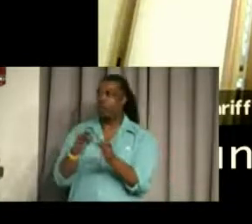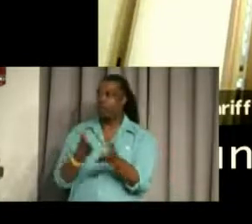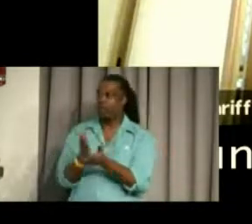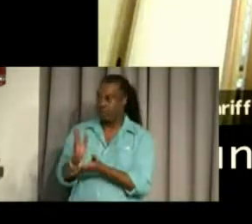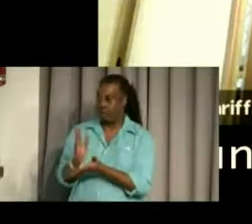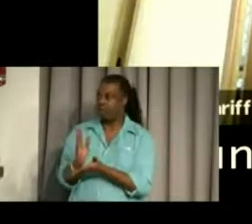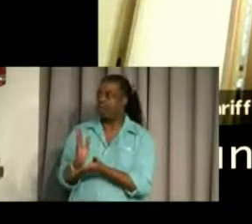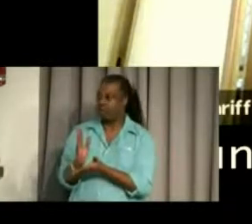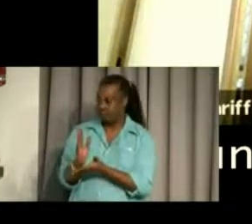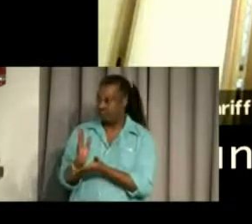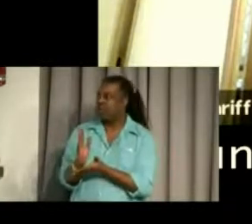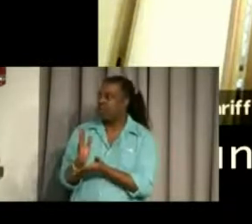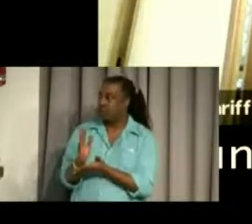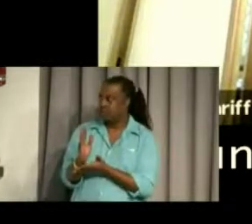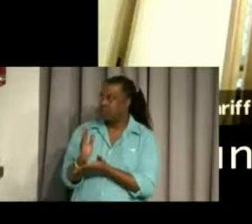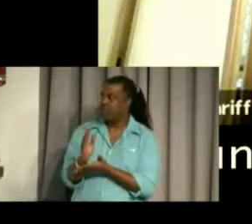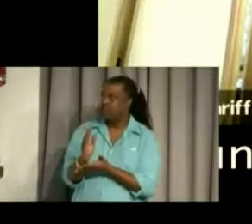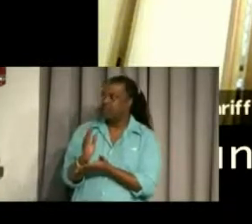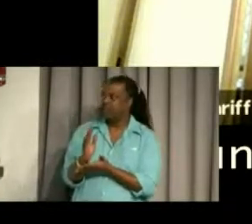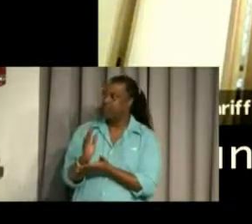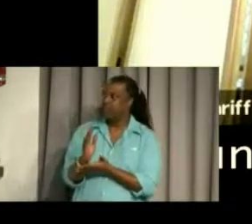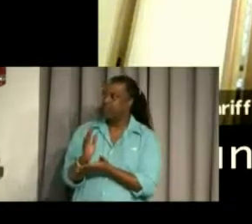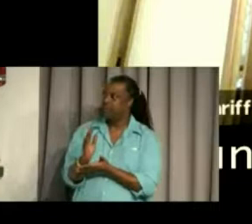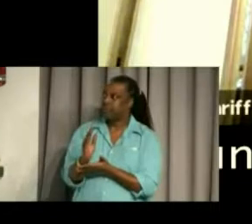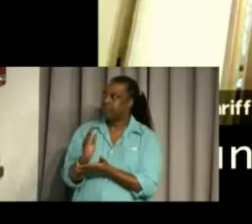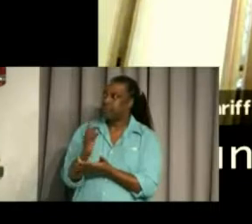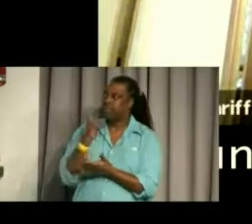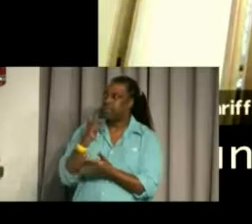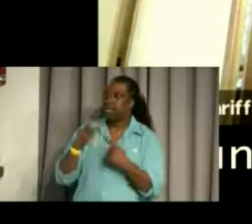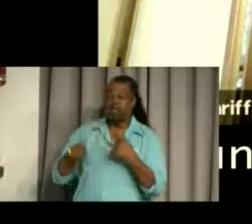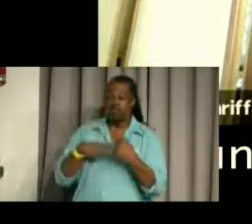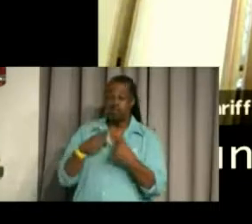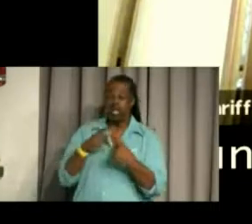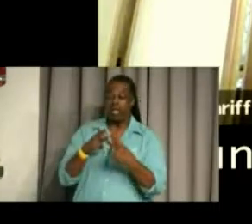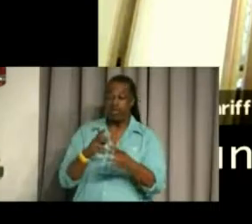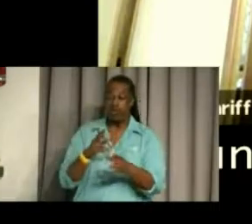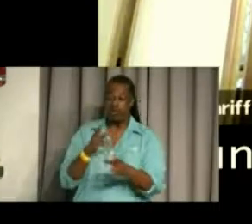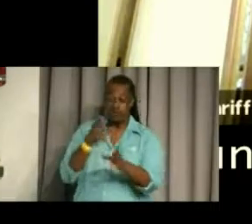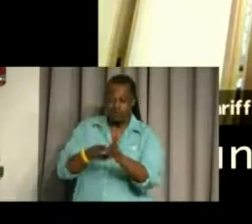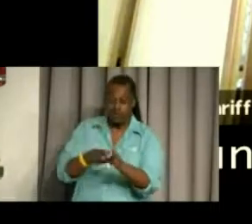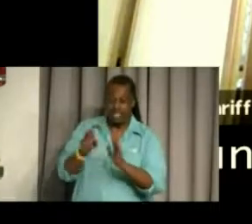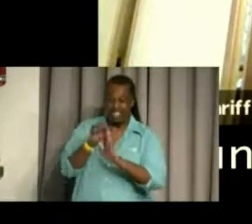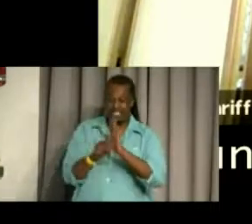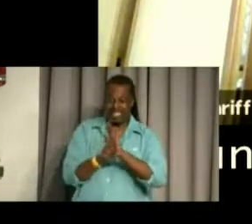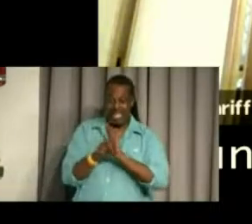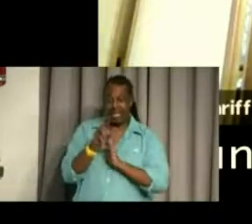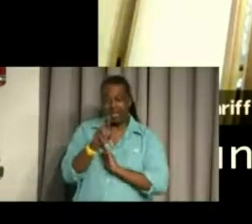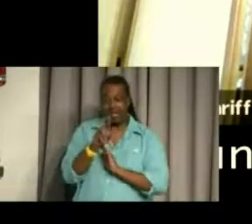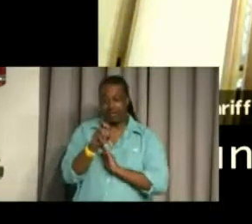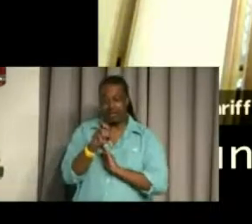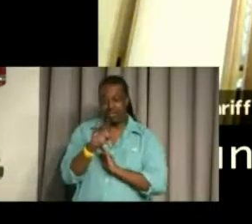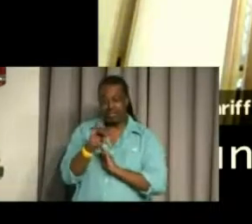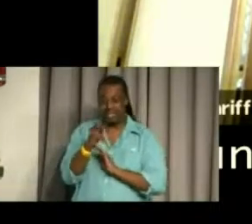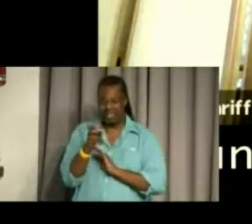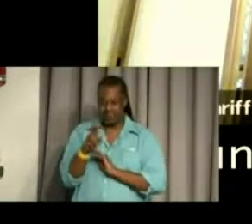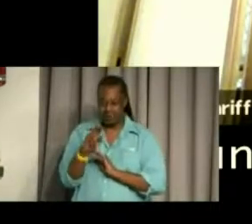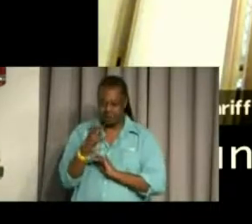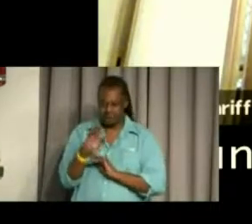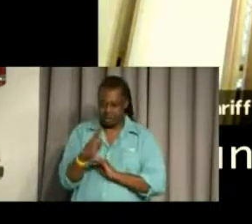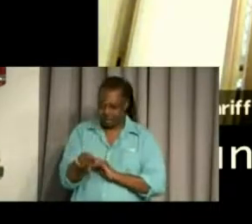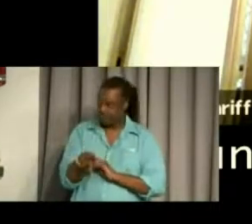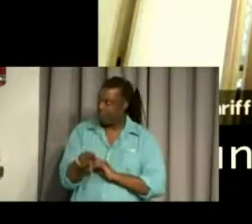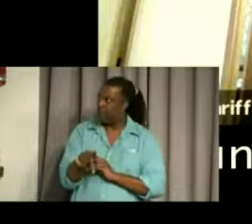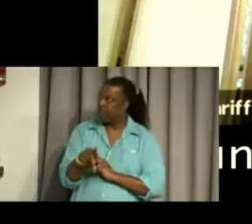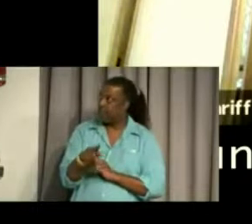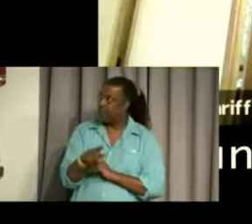because this was a law that once you went into state receivership, the emergency manager replaced